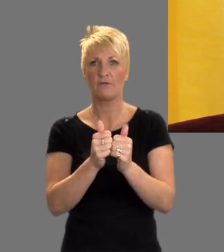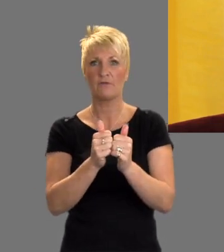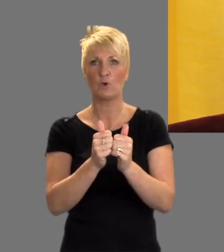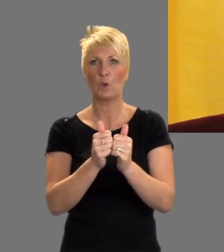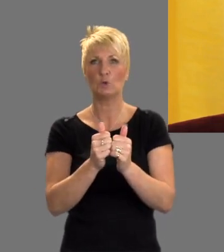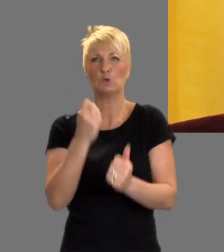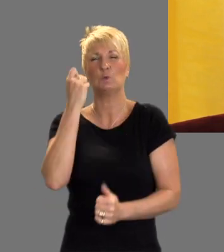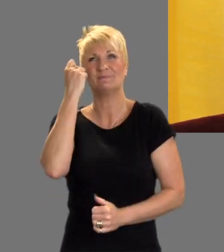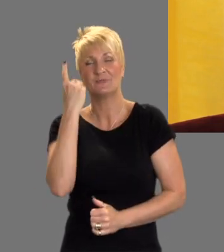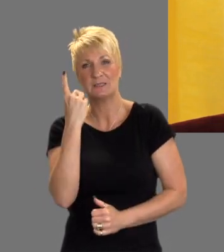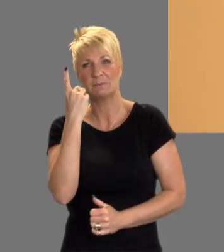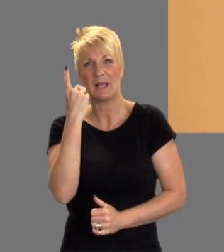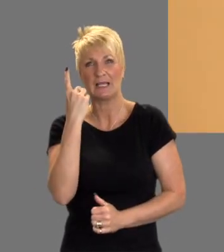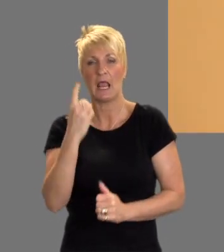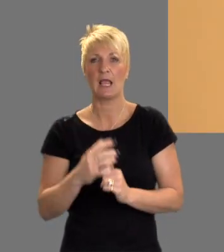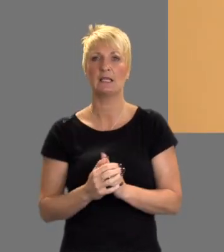to speculate about